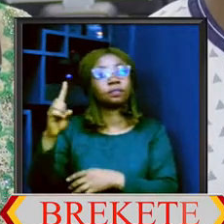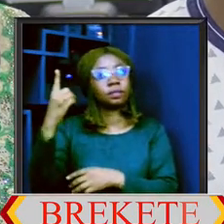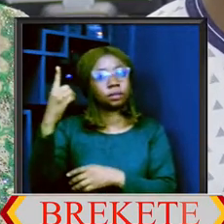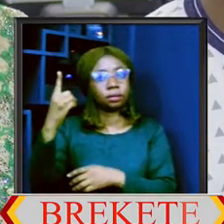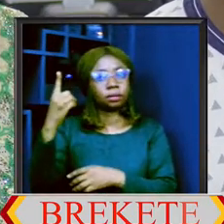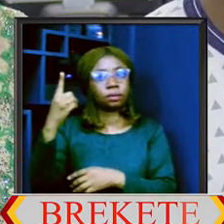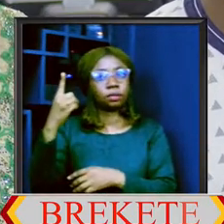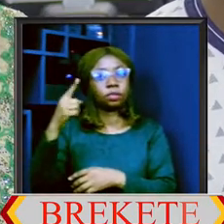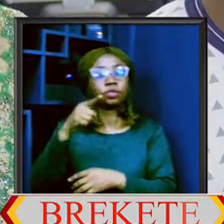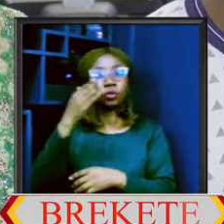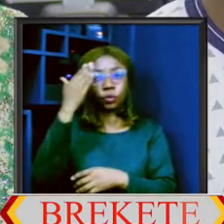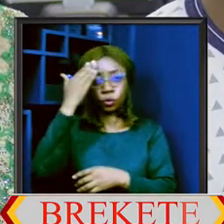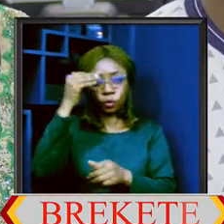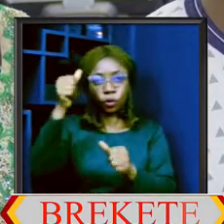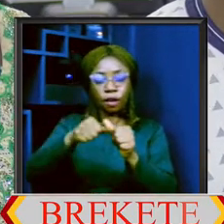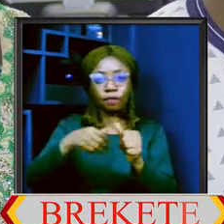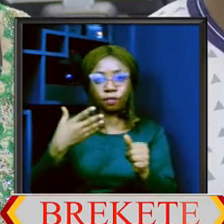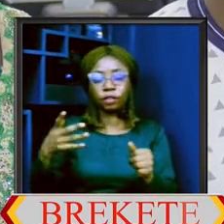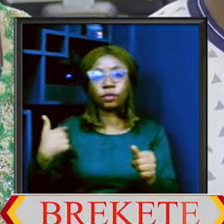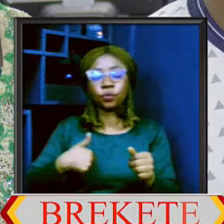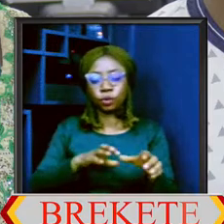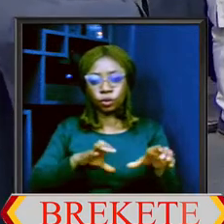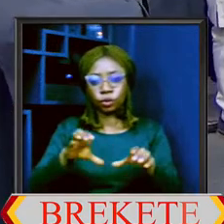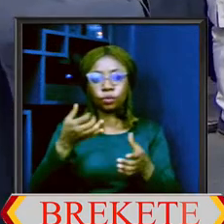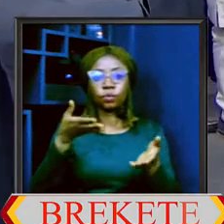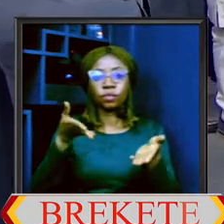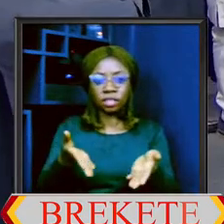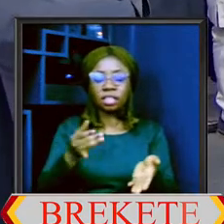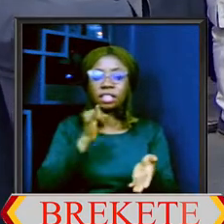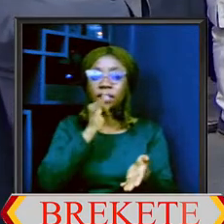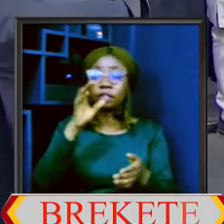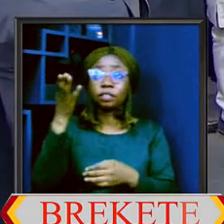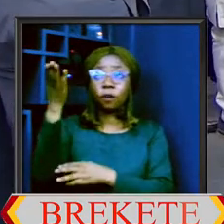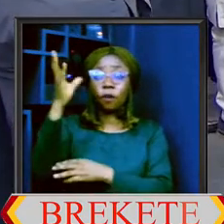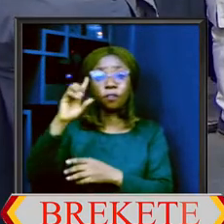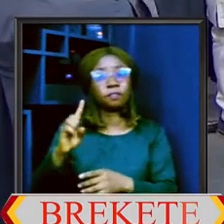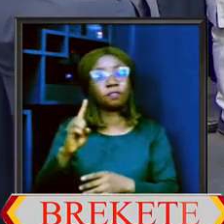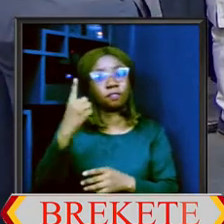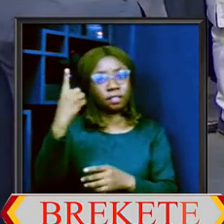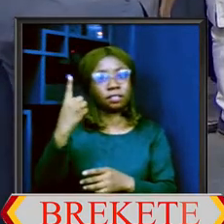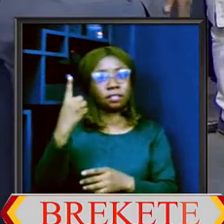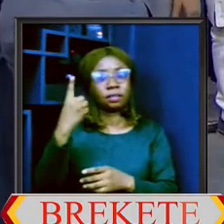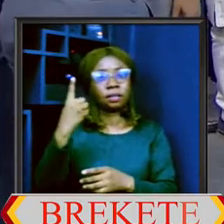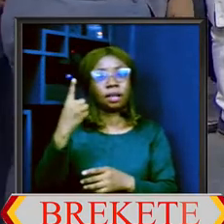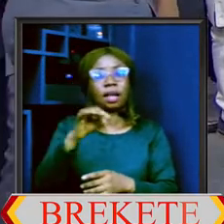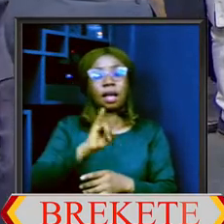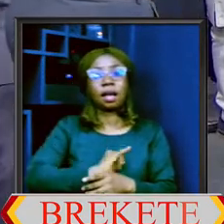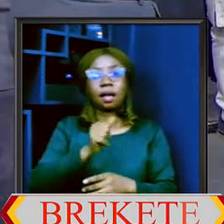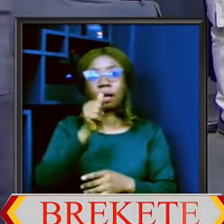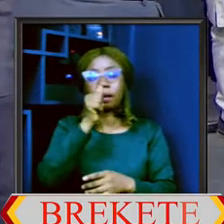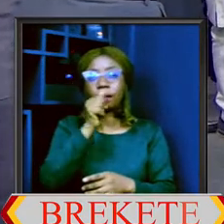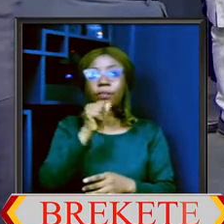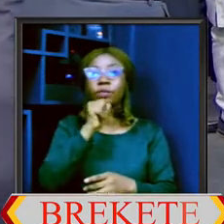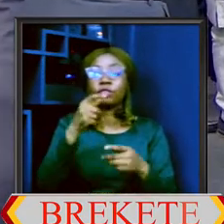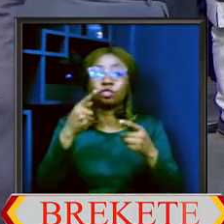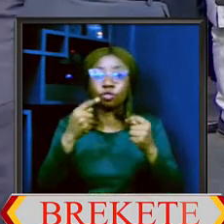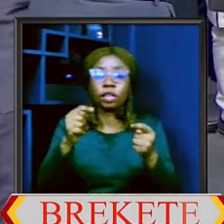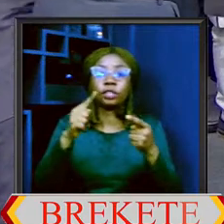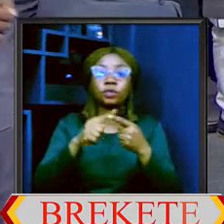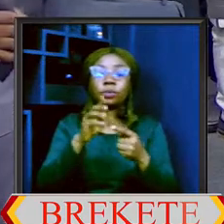course you know everything we do here is God first first I'm not trying to be